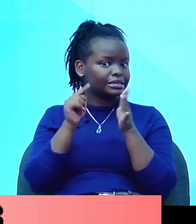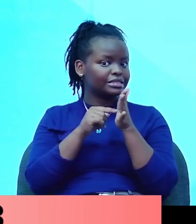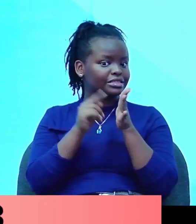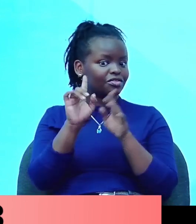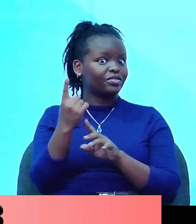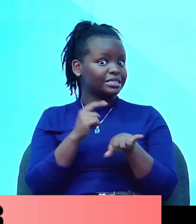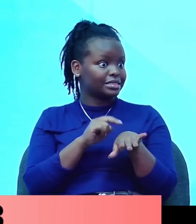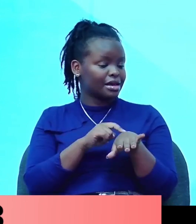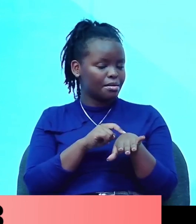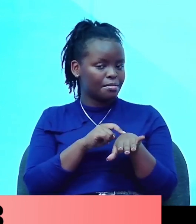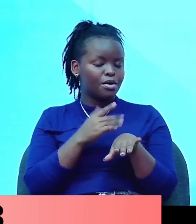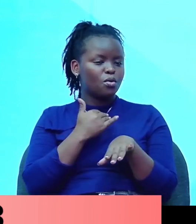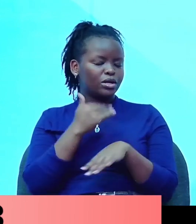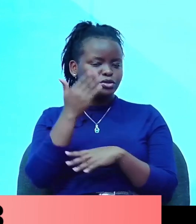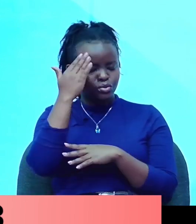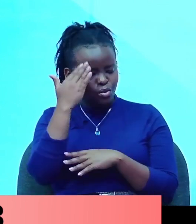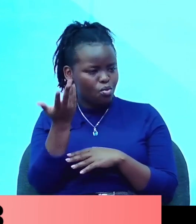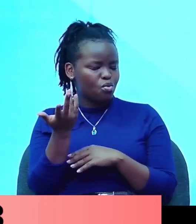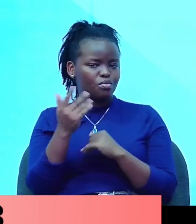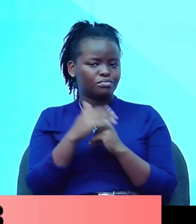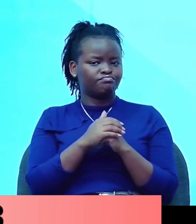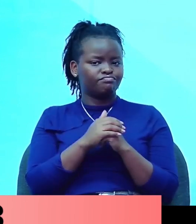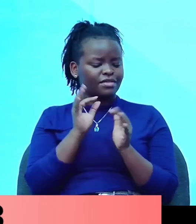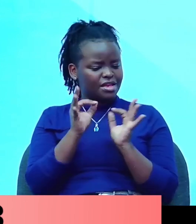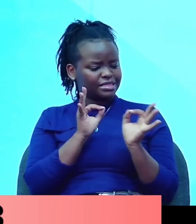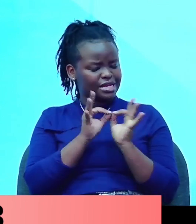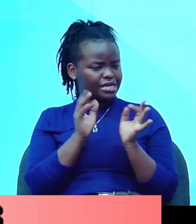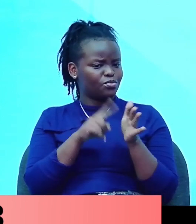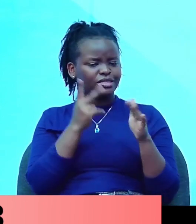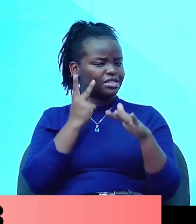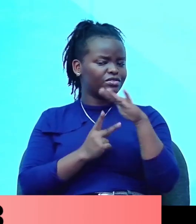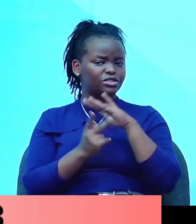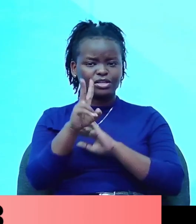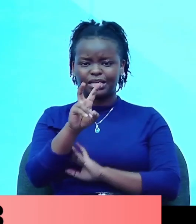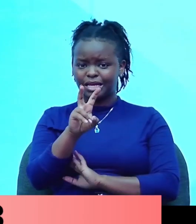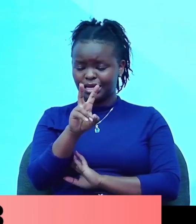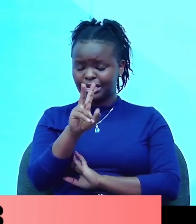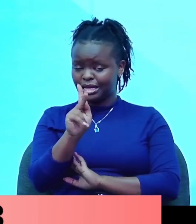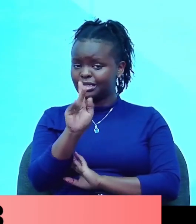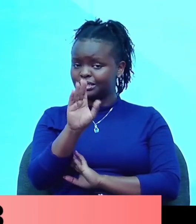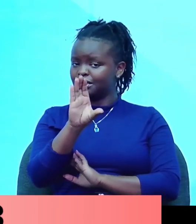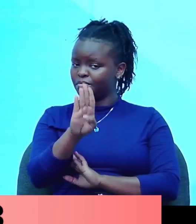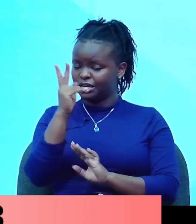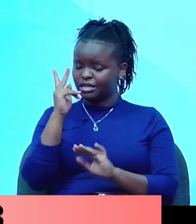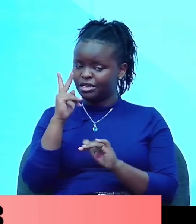and wanataka kujua to paint a picture on what Revvvisha na KCB 2026 is, kindly do